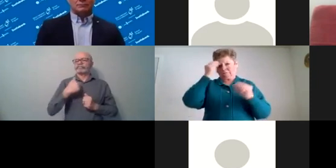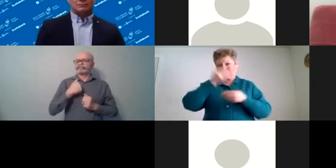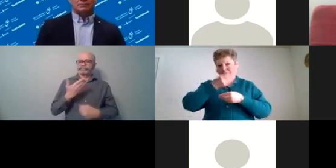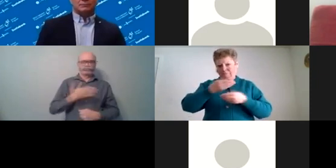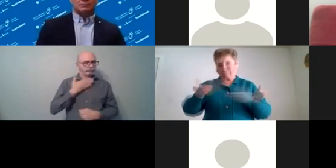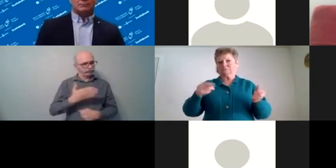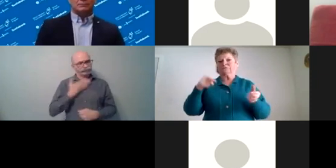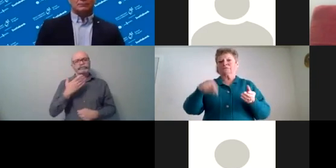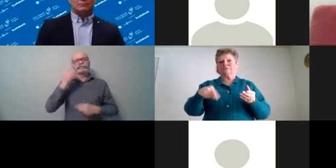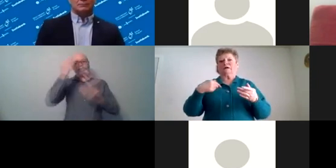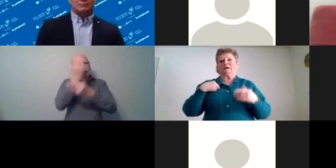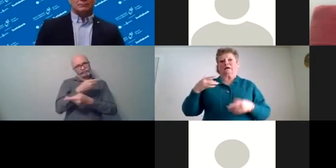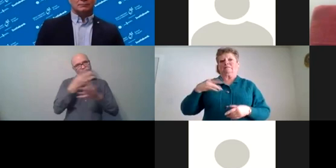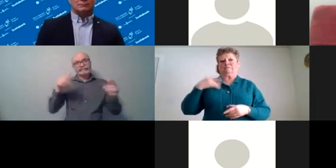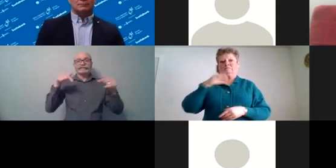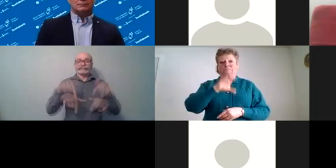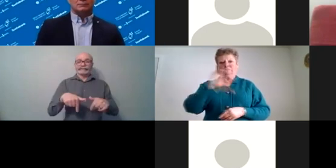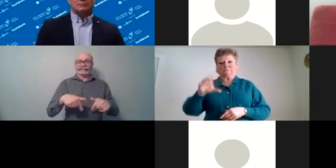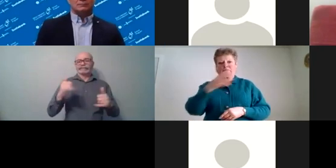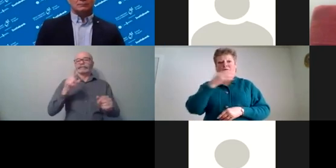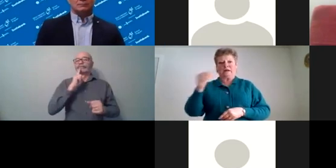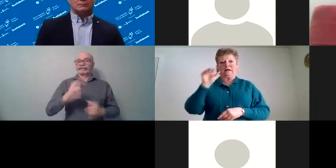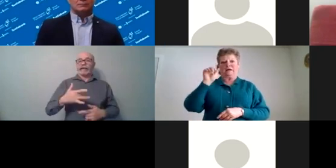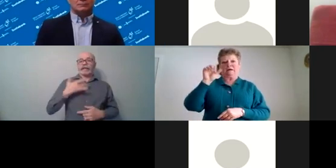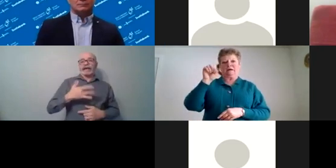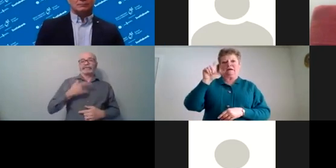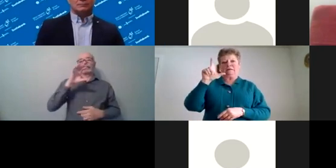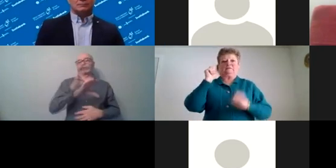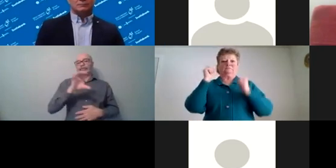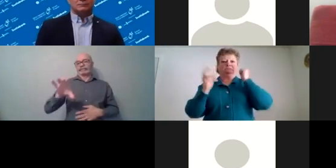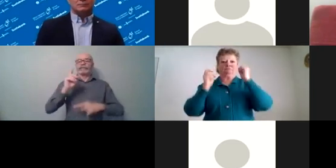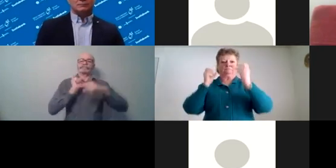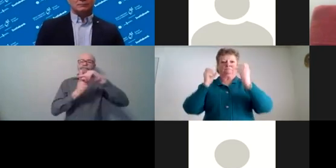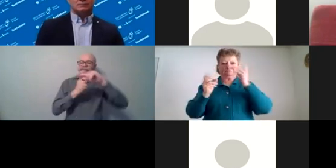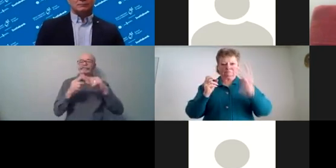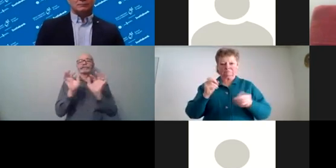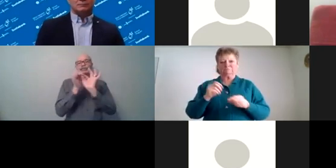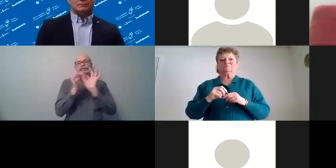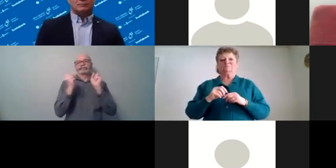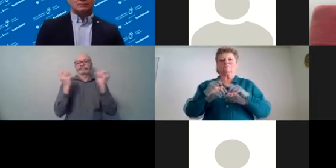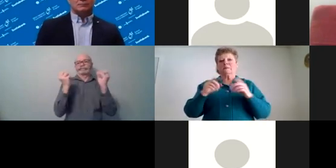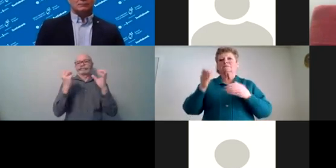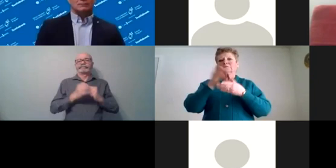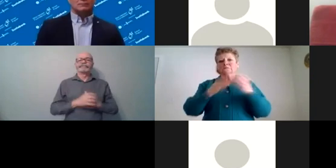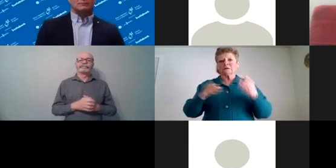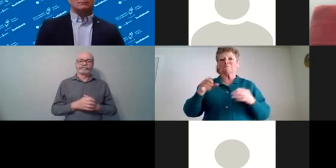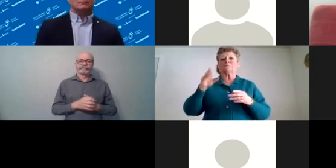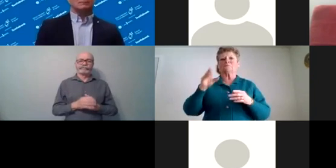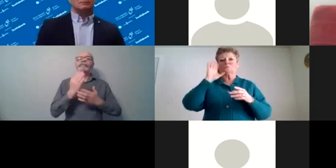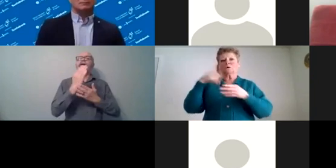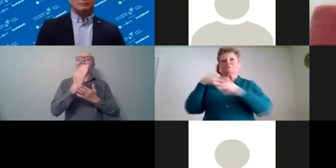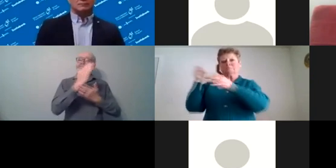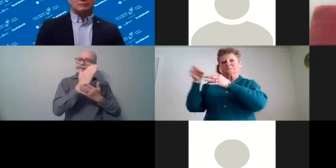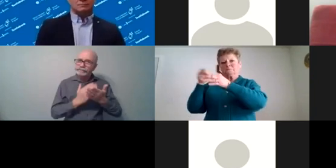being offered with live captioning and ASL interpretation. I understand those who have RSVP'd will have received the directions for